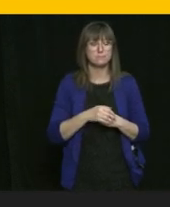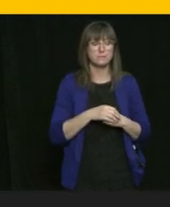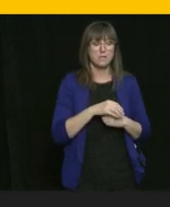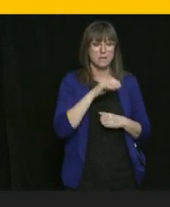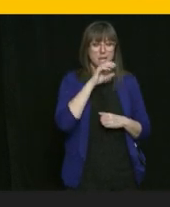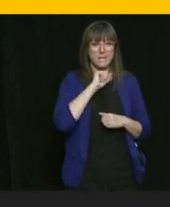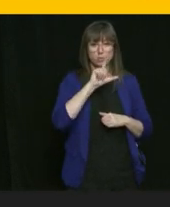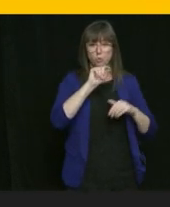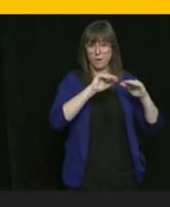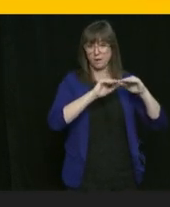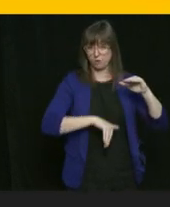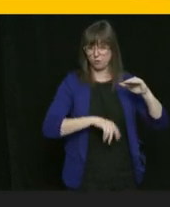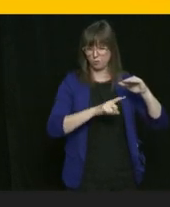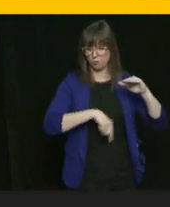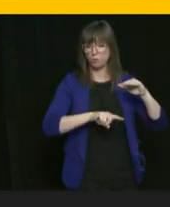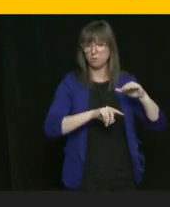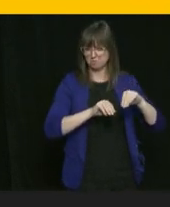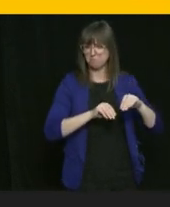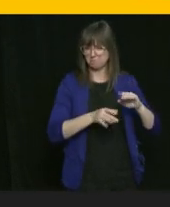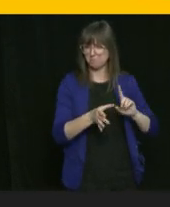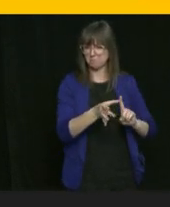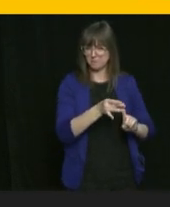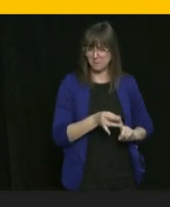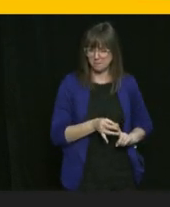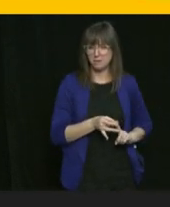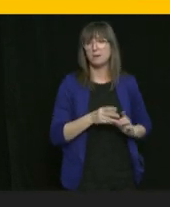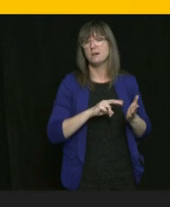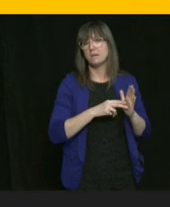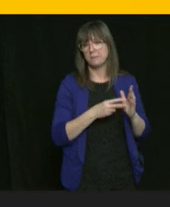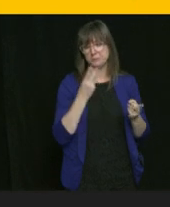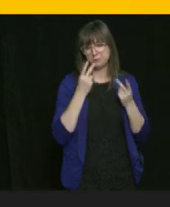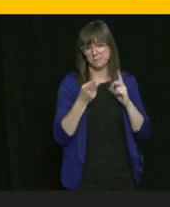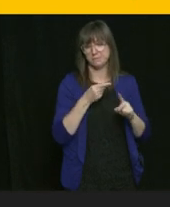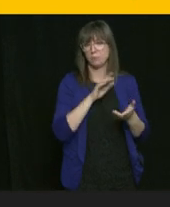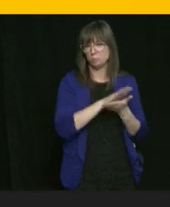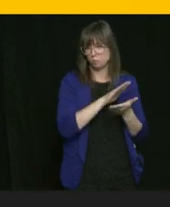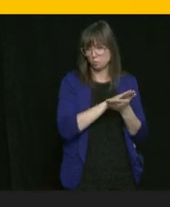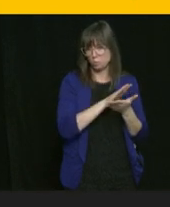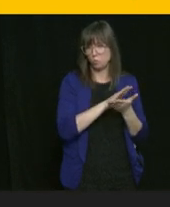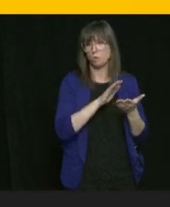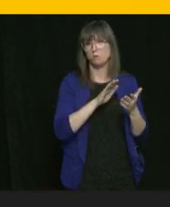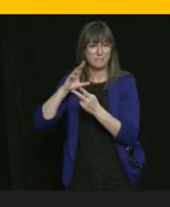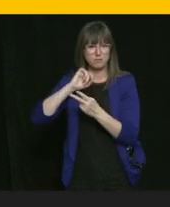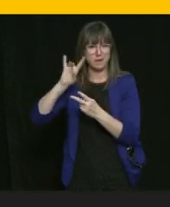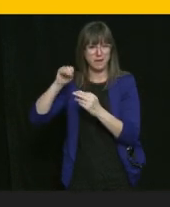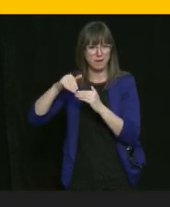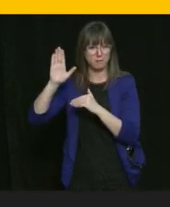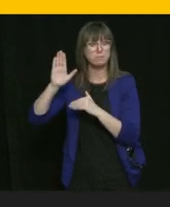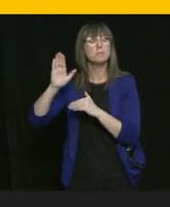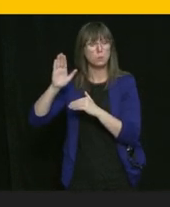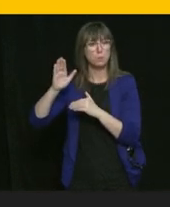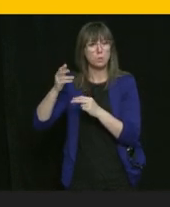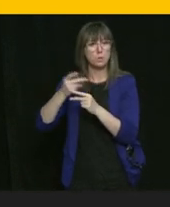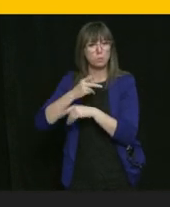of age reflects participation of children and youth in school, daycare, and college, illness and